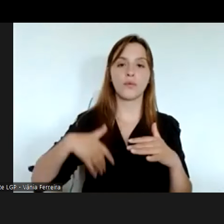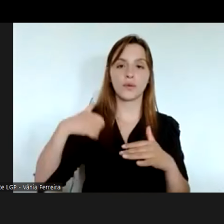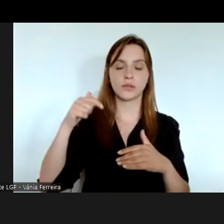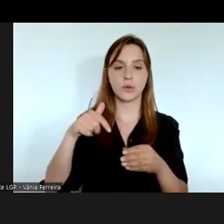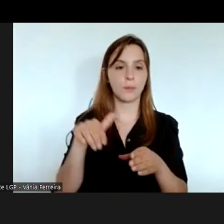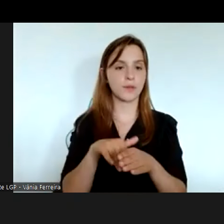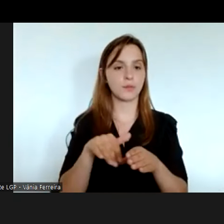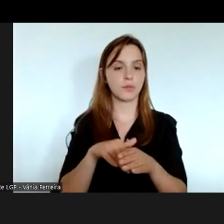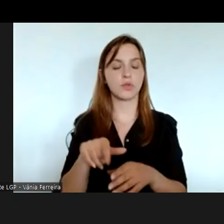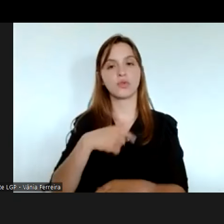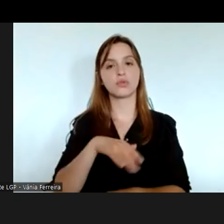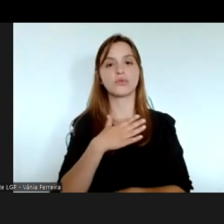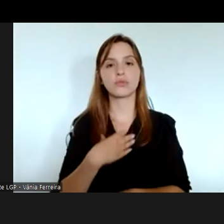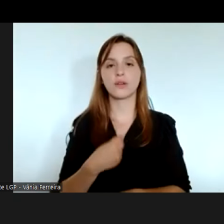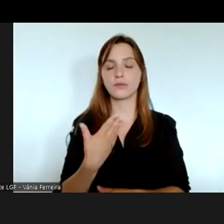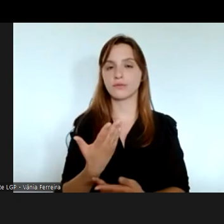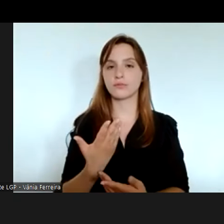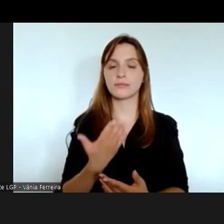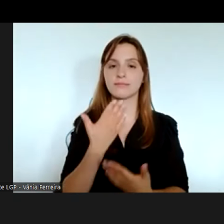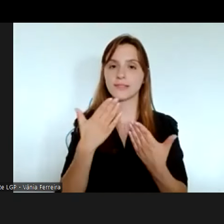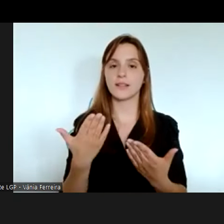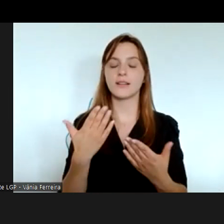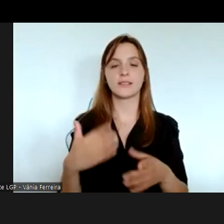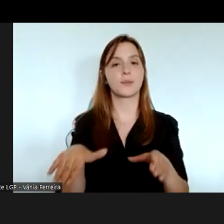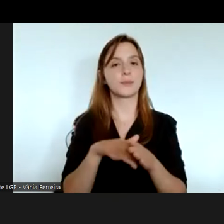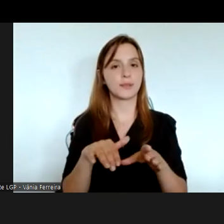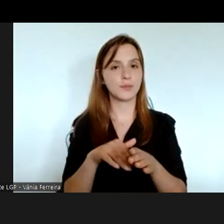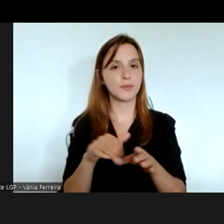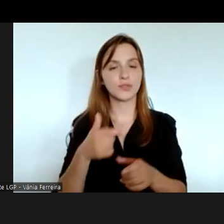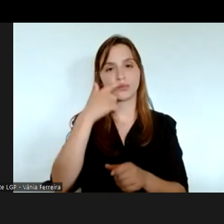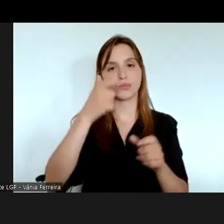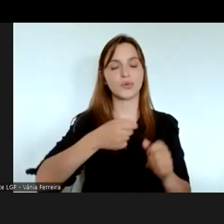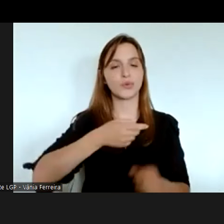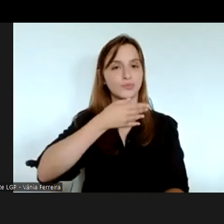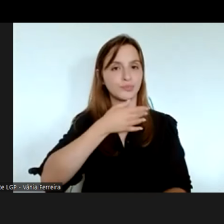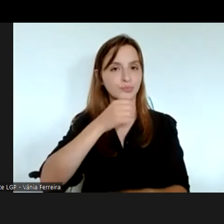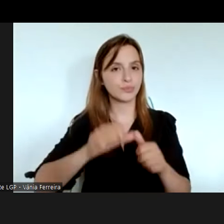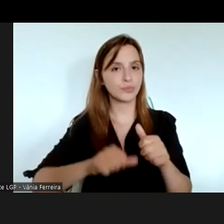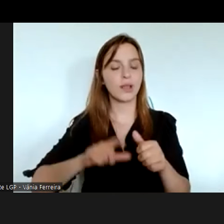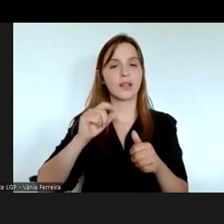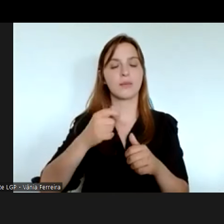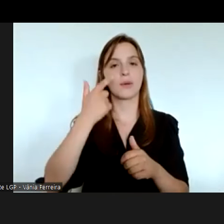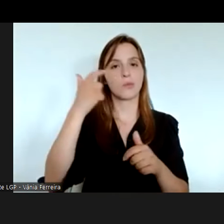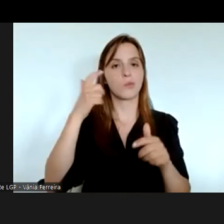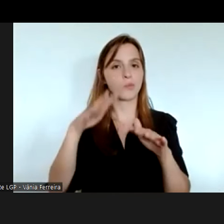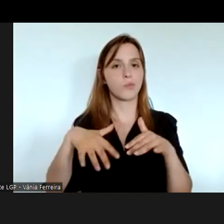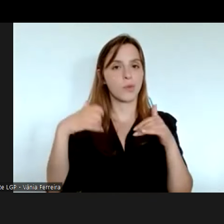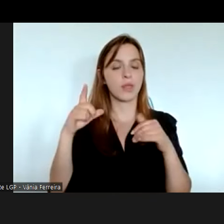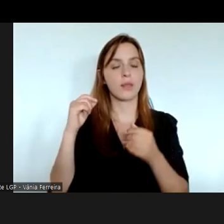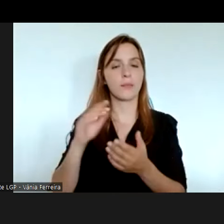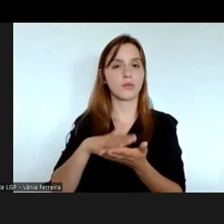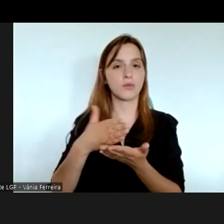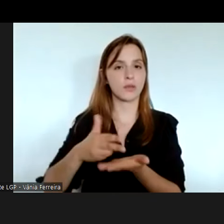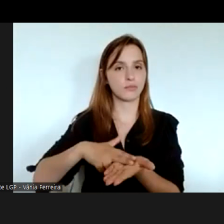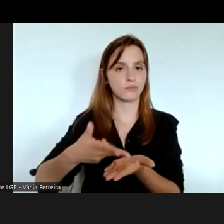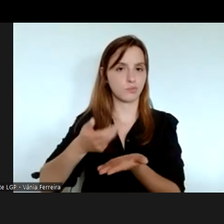would like to thank for all the active participation from the panelists, from the audience, and of course the supporting interpreters. And